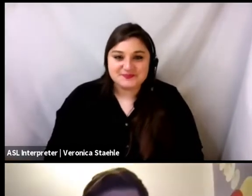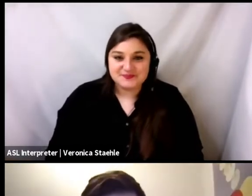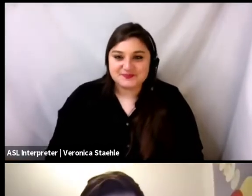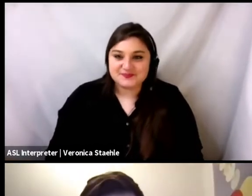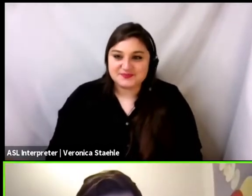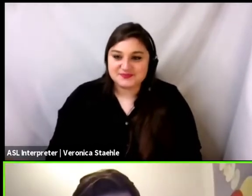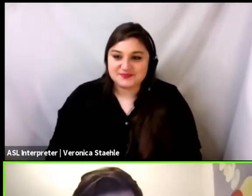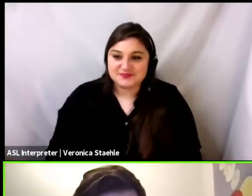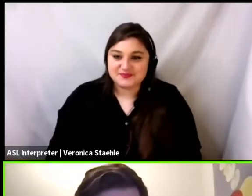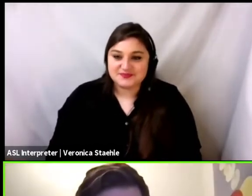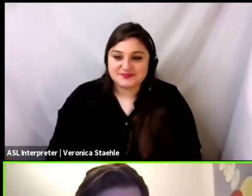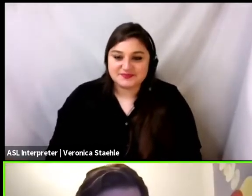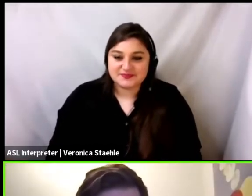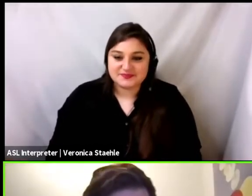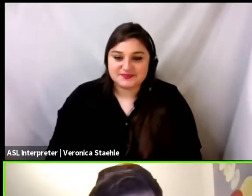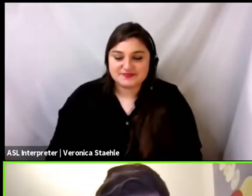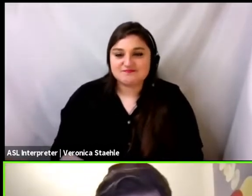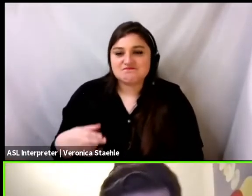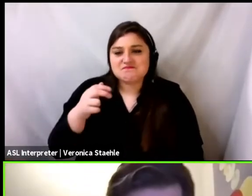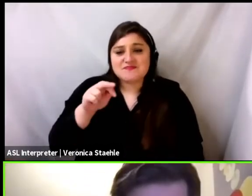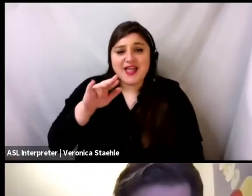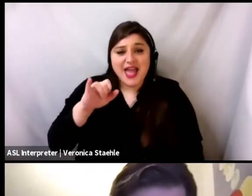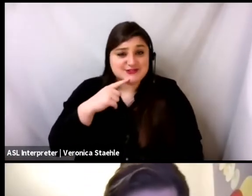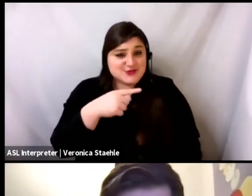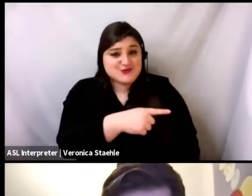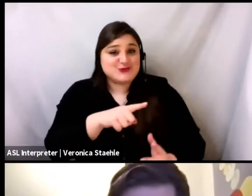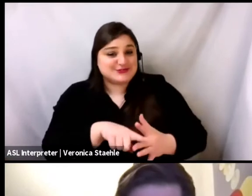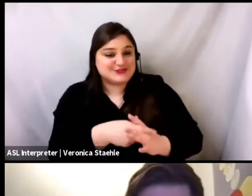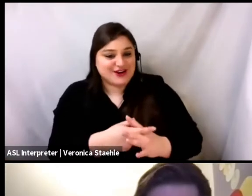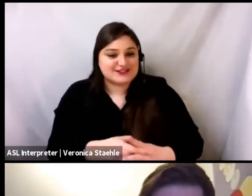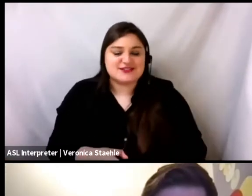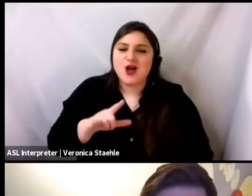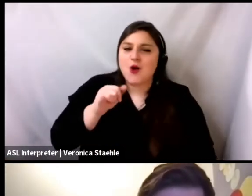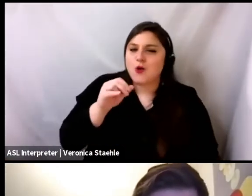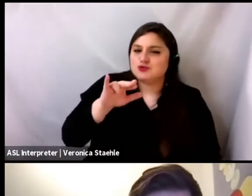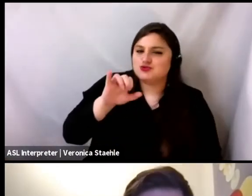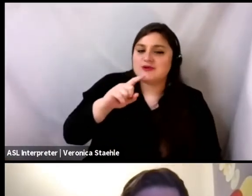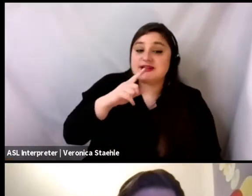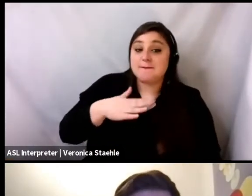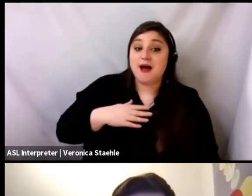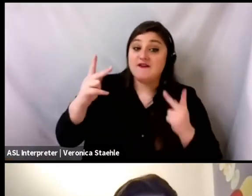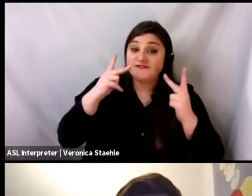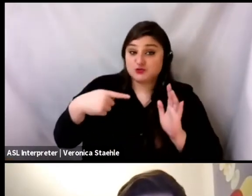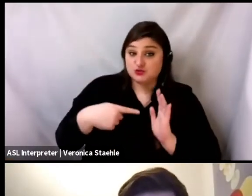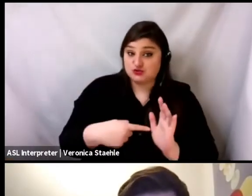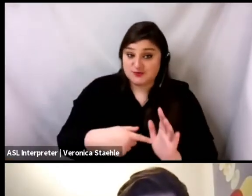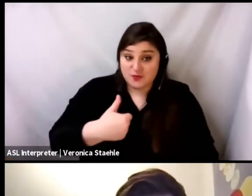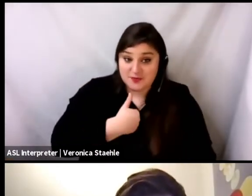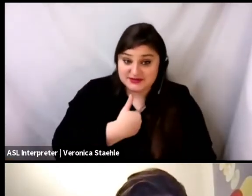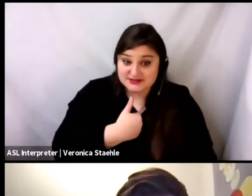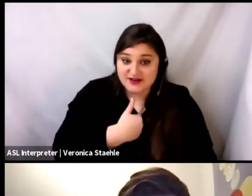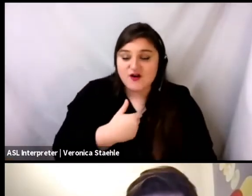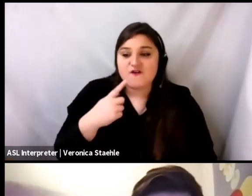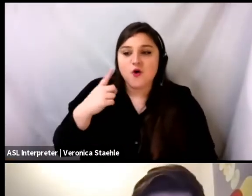So Joris, you can start. I'll start with a visual description, of myself for